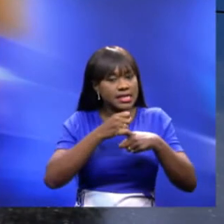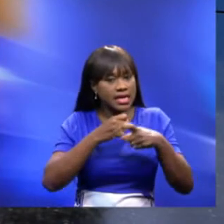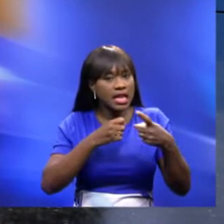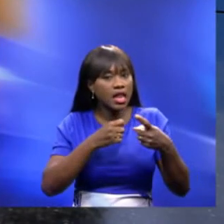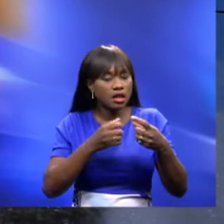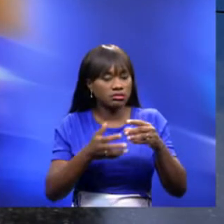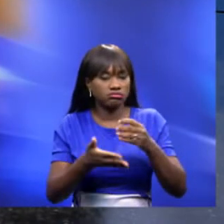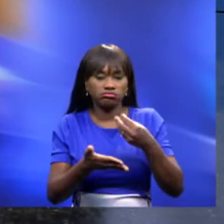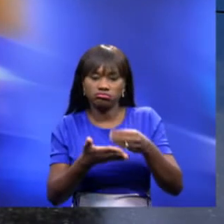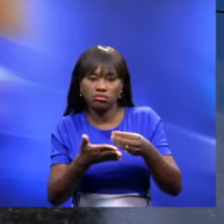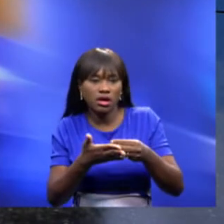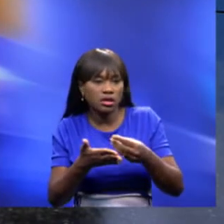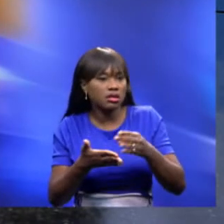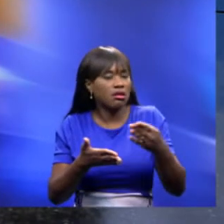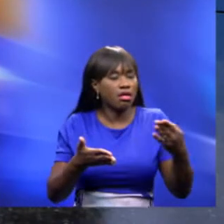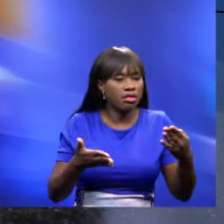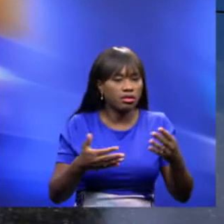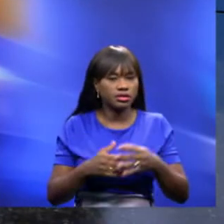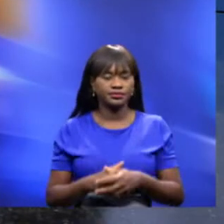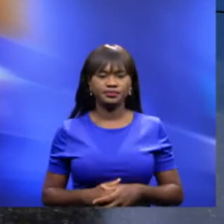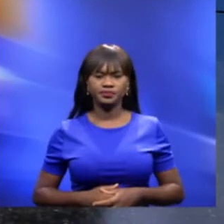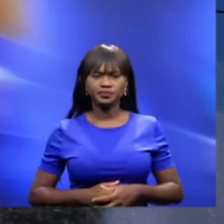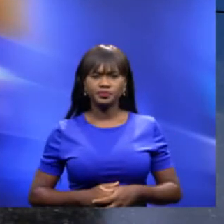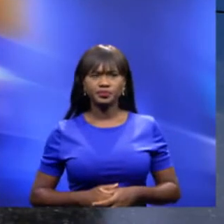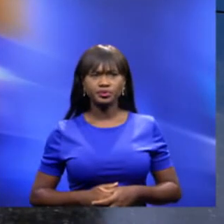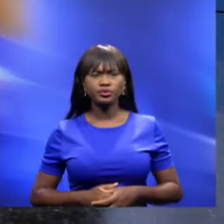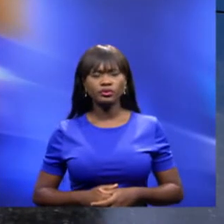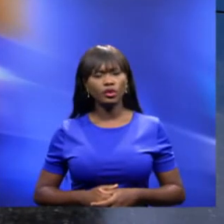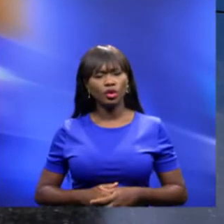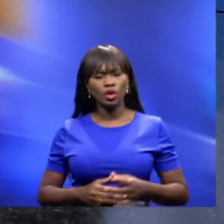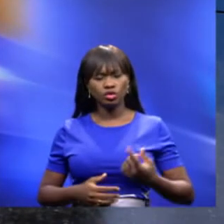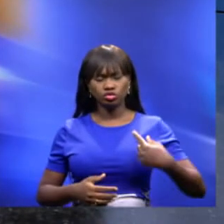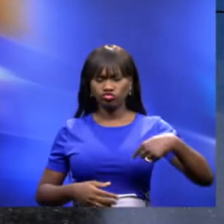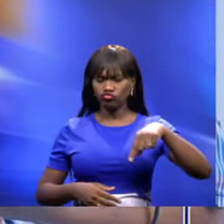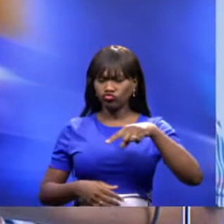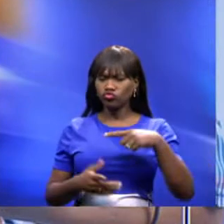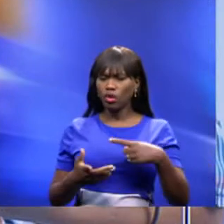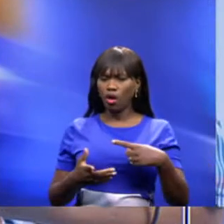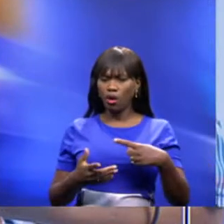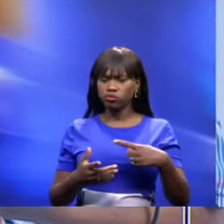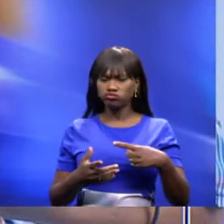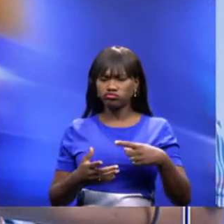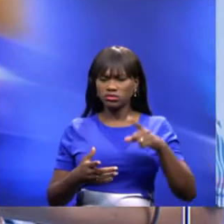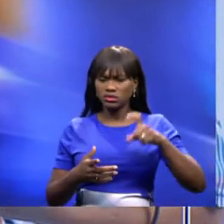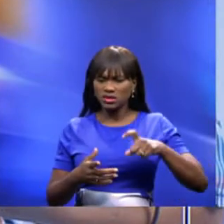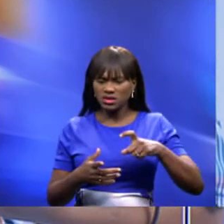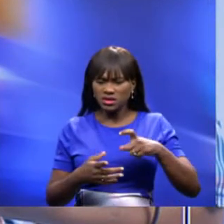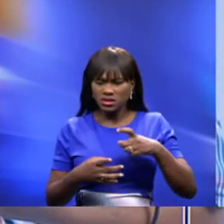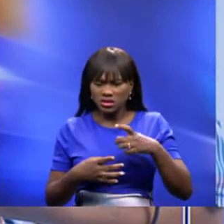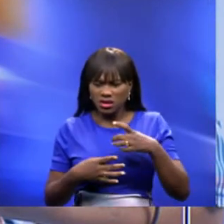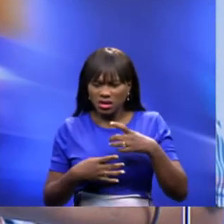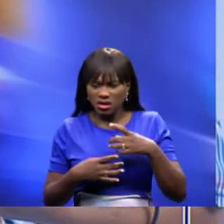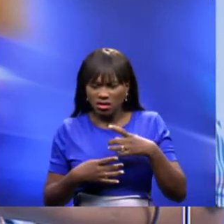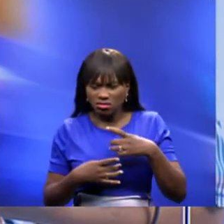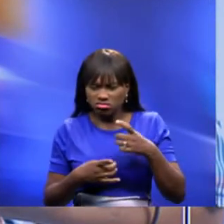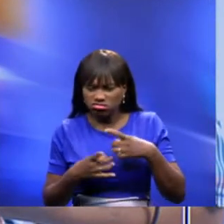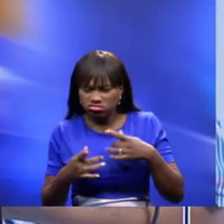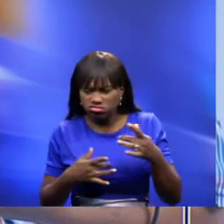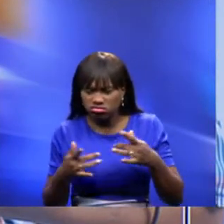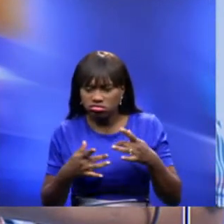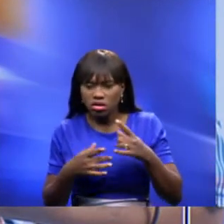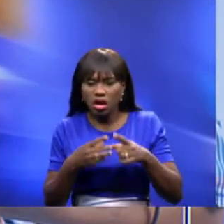I was coming at you with. How concerned should we be as individuals about reconstructing